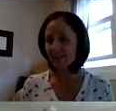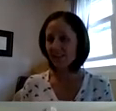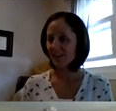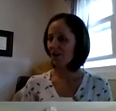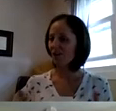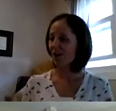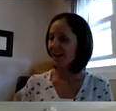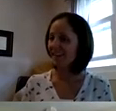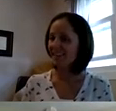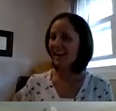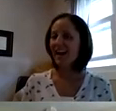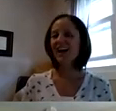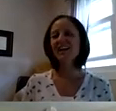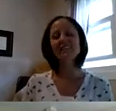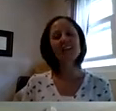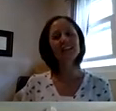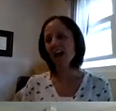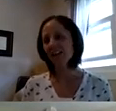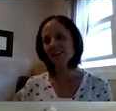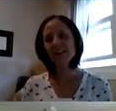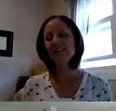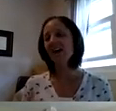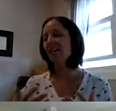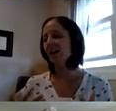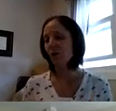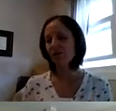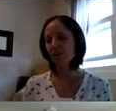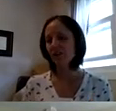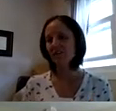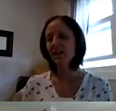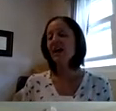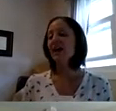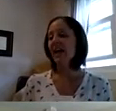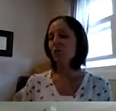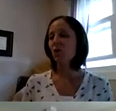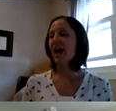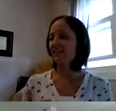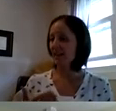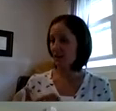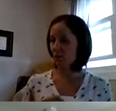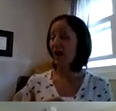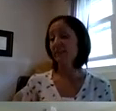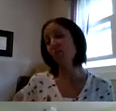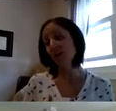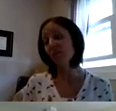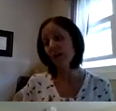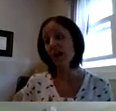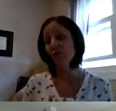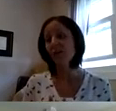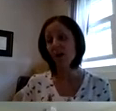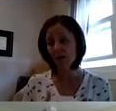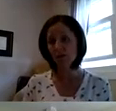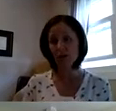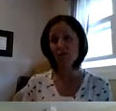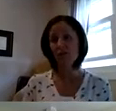Is that all there is? It's not a lot of questions. Again, we're asking what is right now